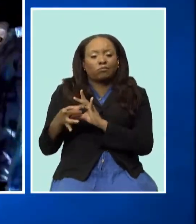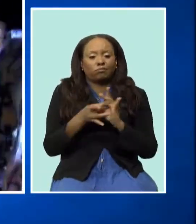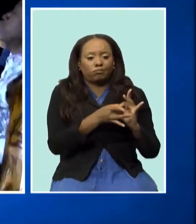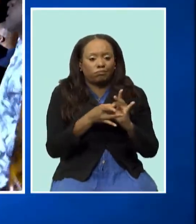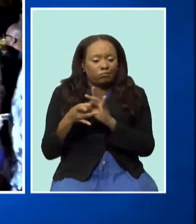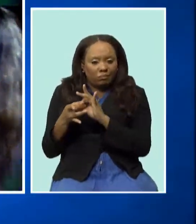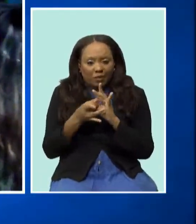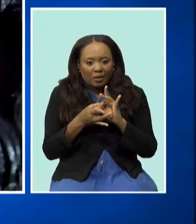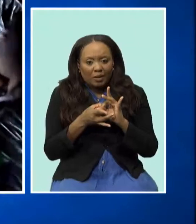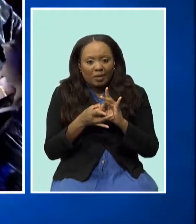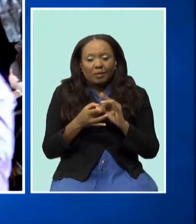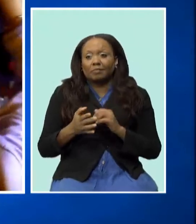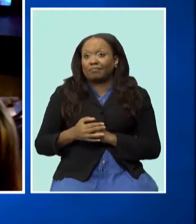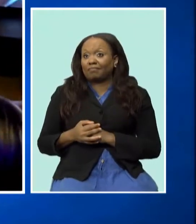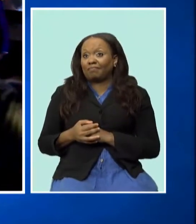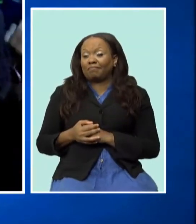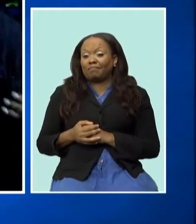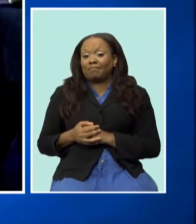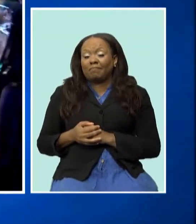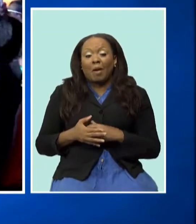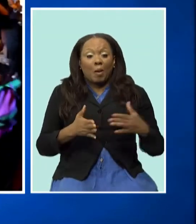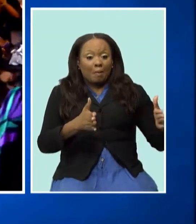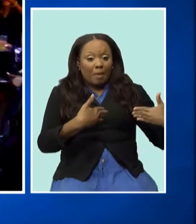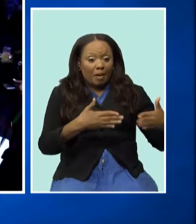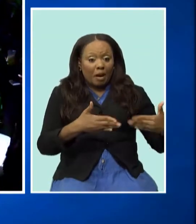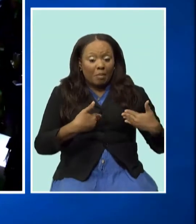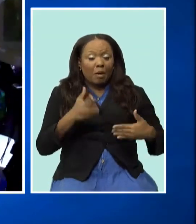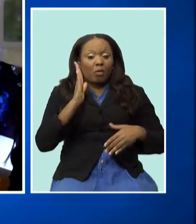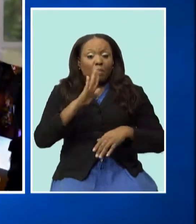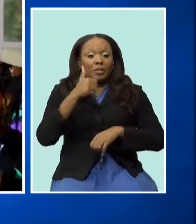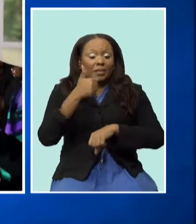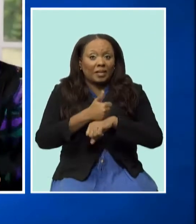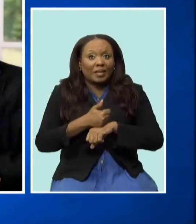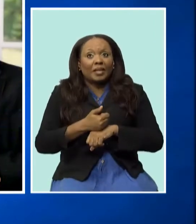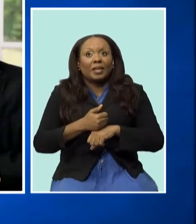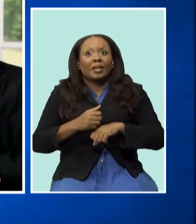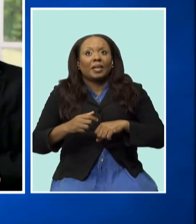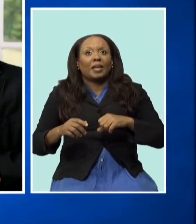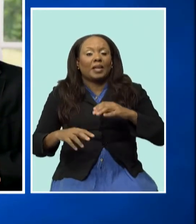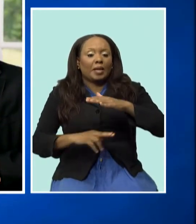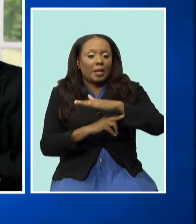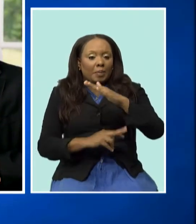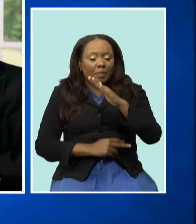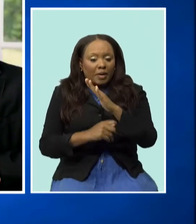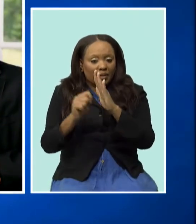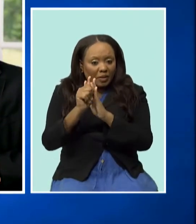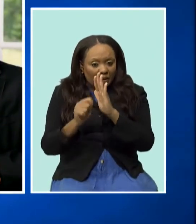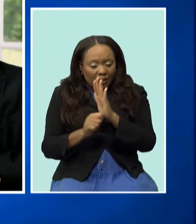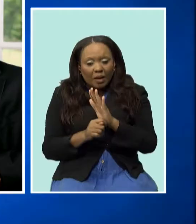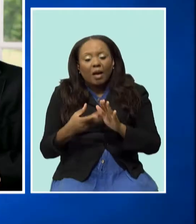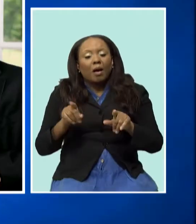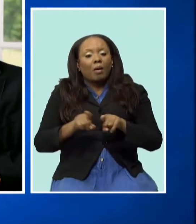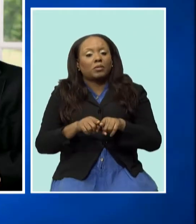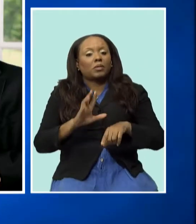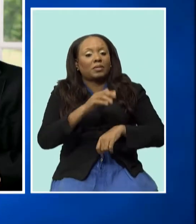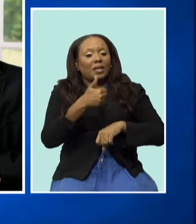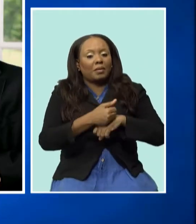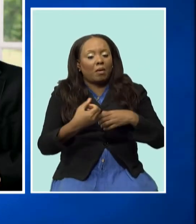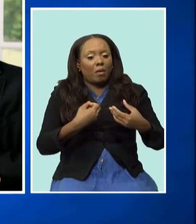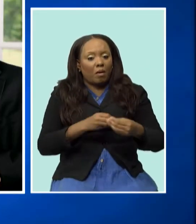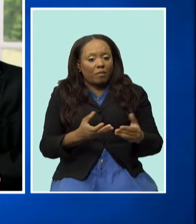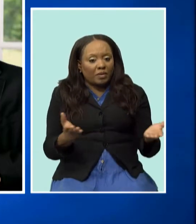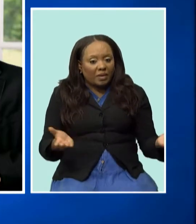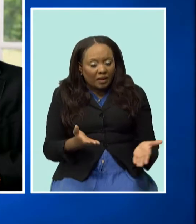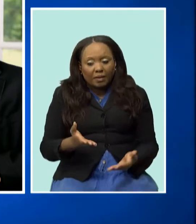for Panama's embassy in Bridgetown, the establishment of a Barbados Tourism Marketing Inc. office here in Panama,